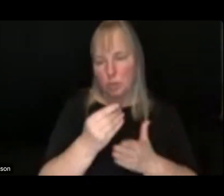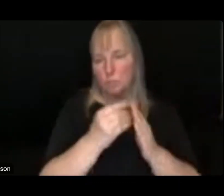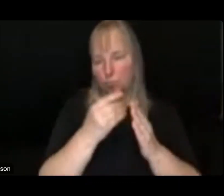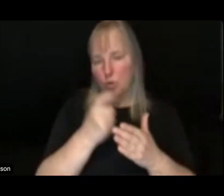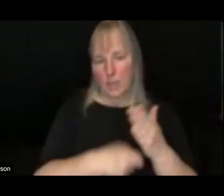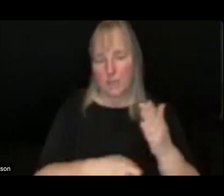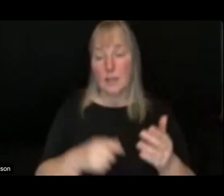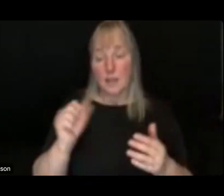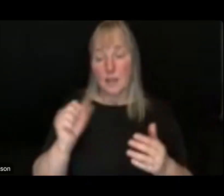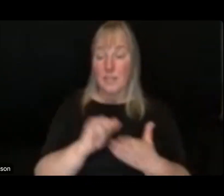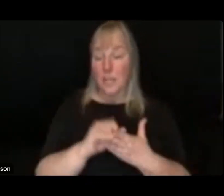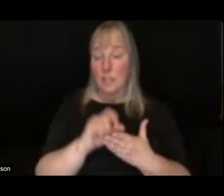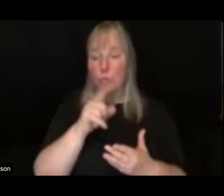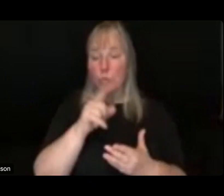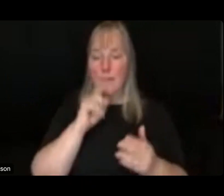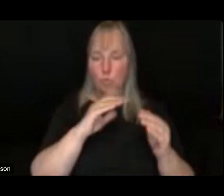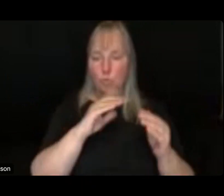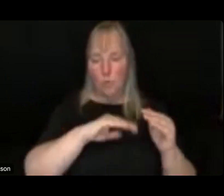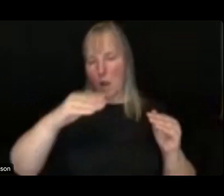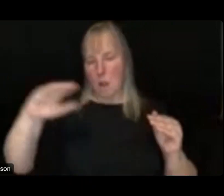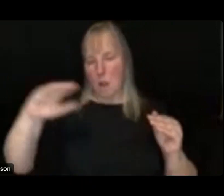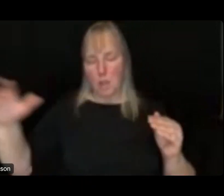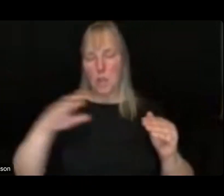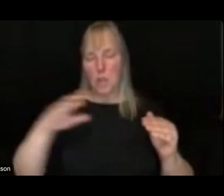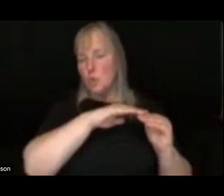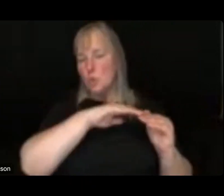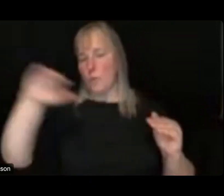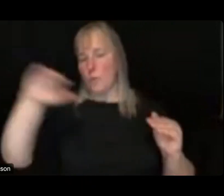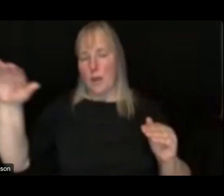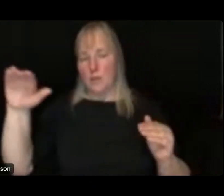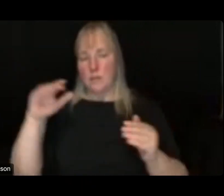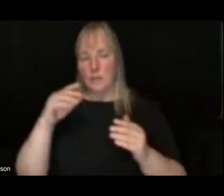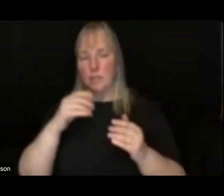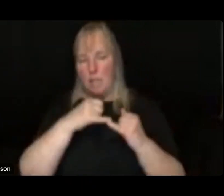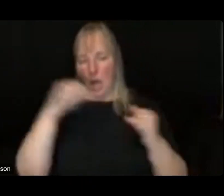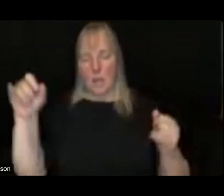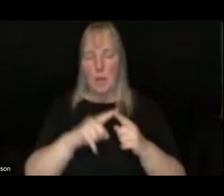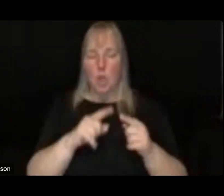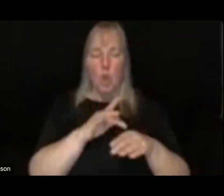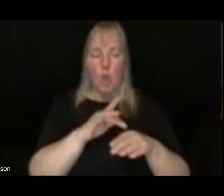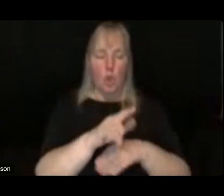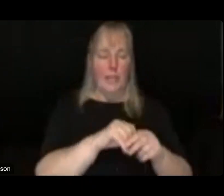out the line. I mean, but early in COVID, I mean, the